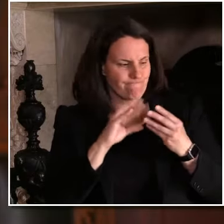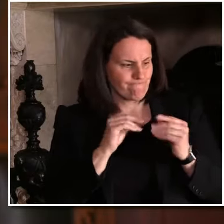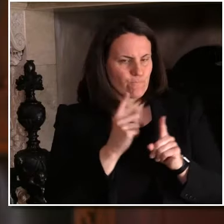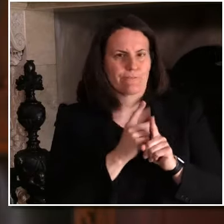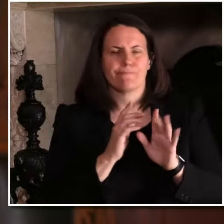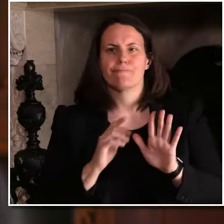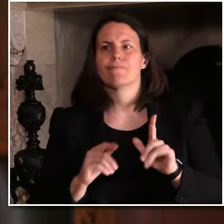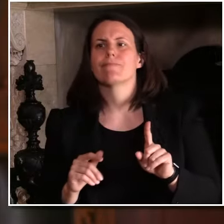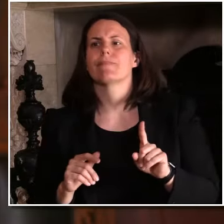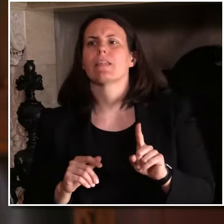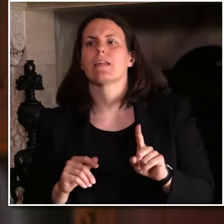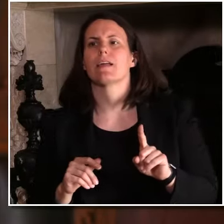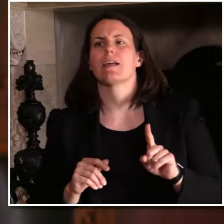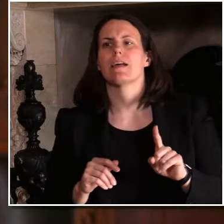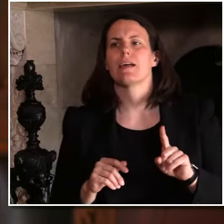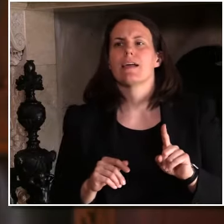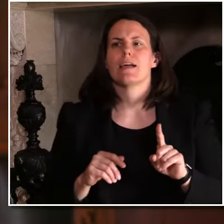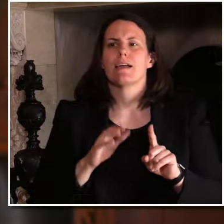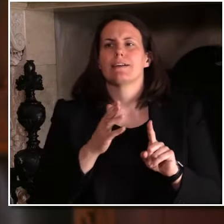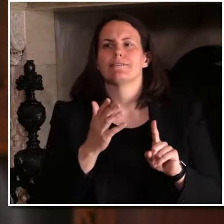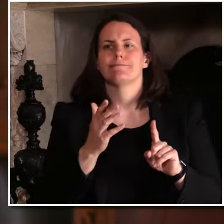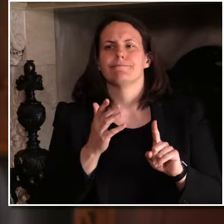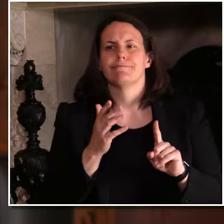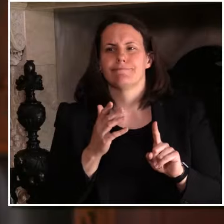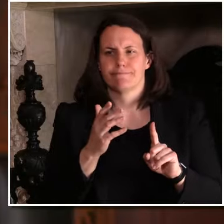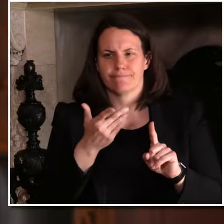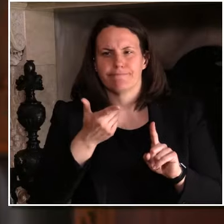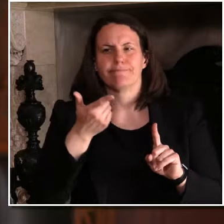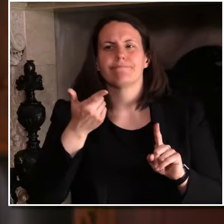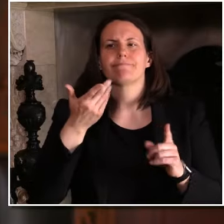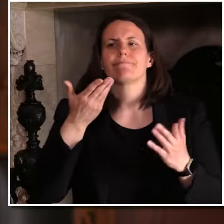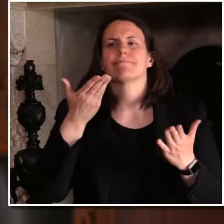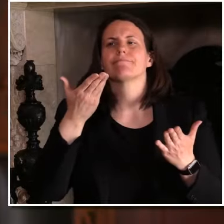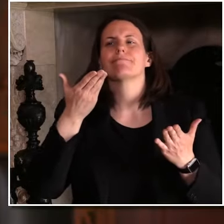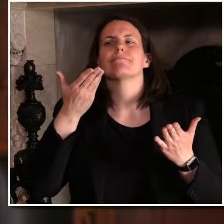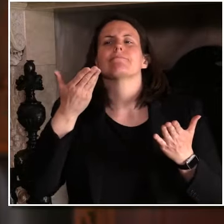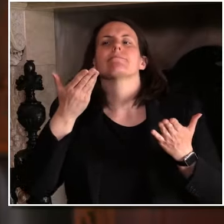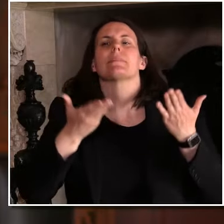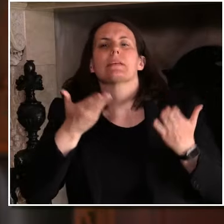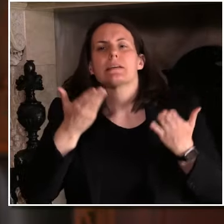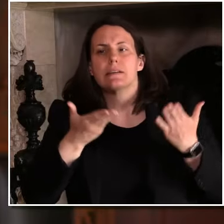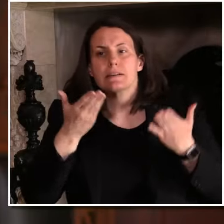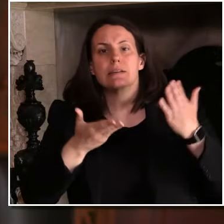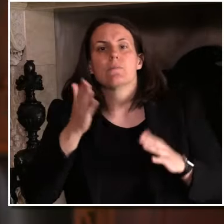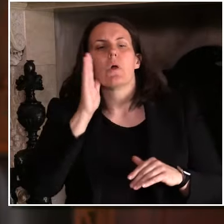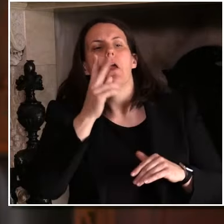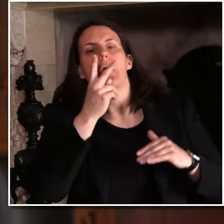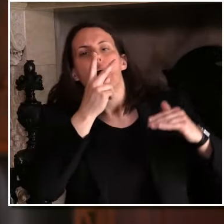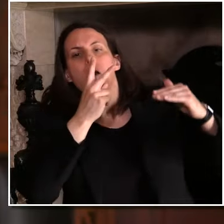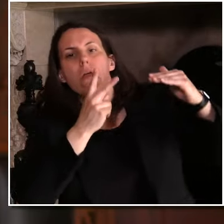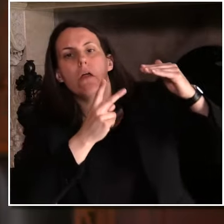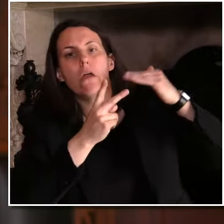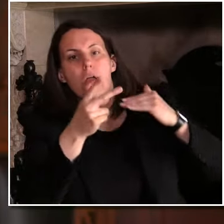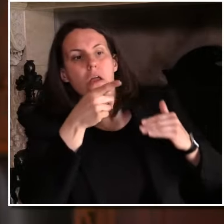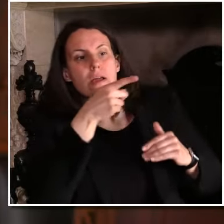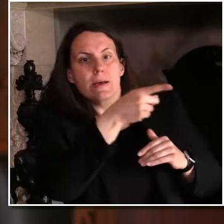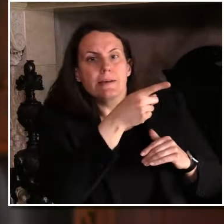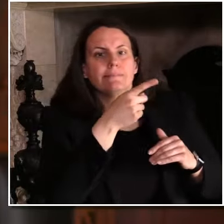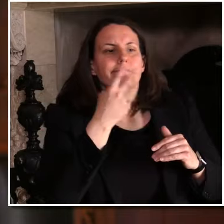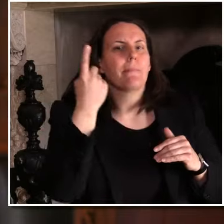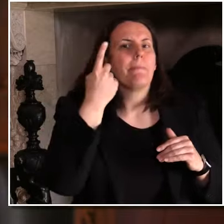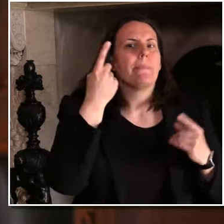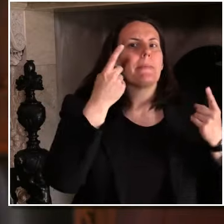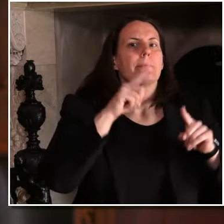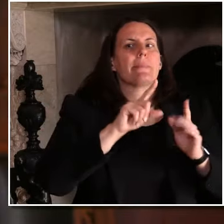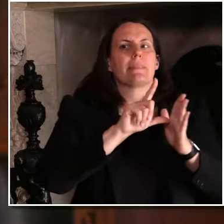there that would result in there not being actual work to be done, at least at one of the facilities. But